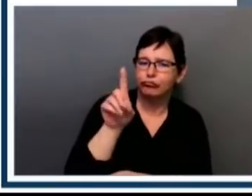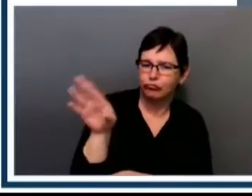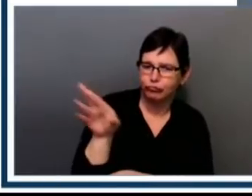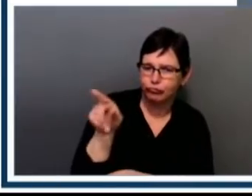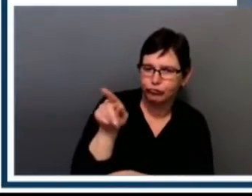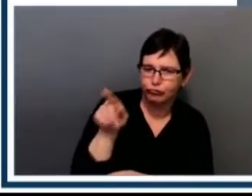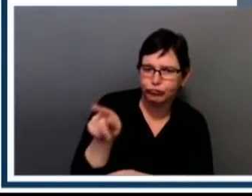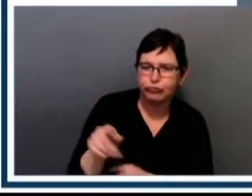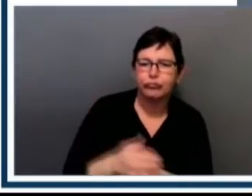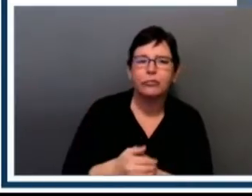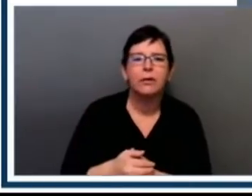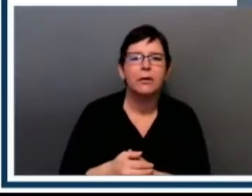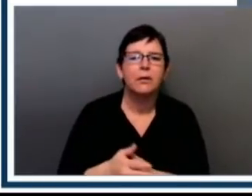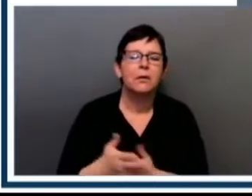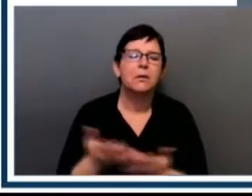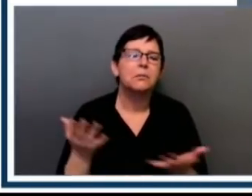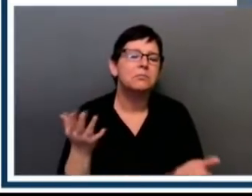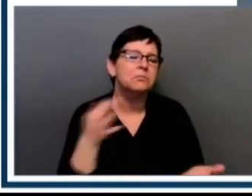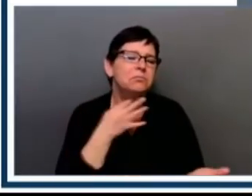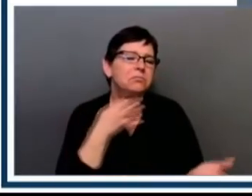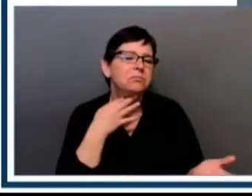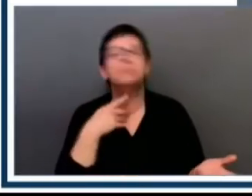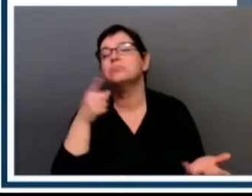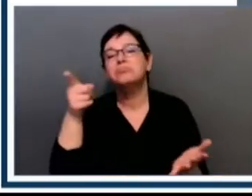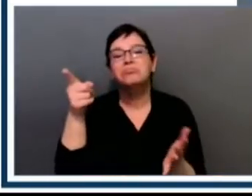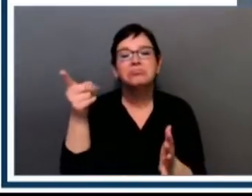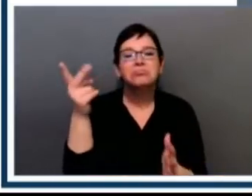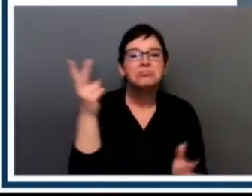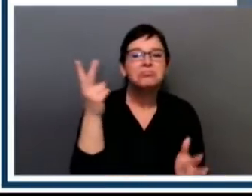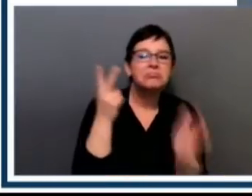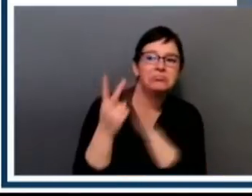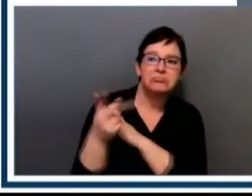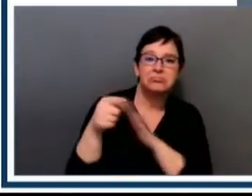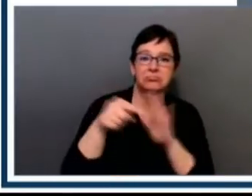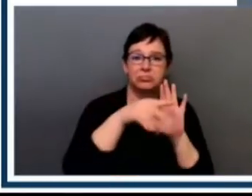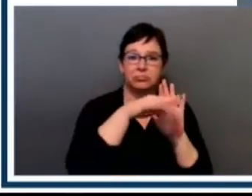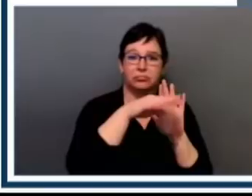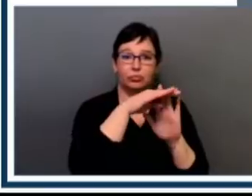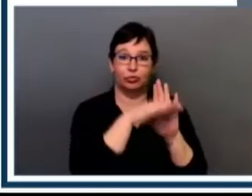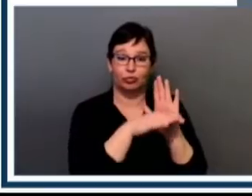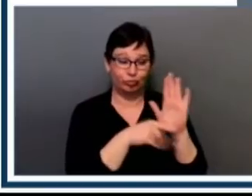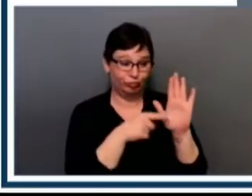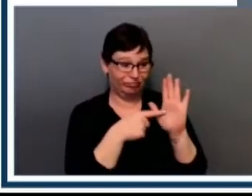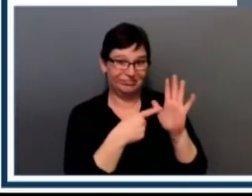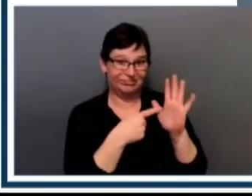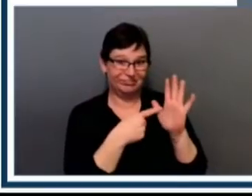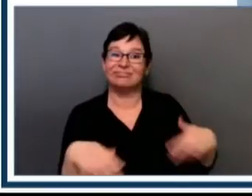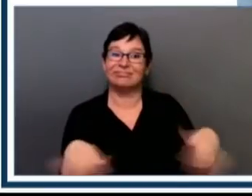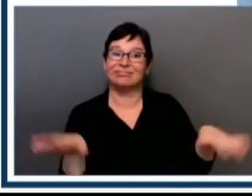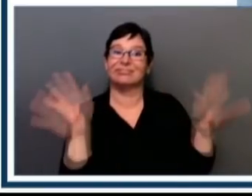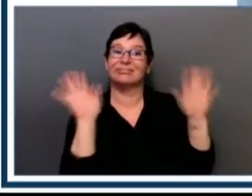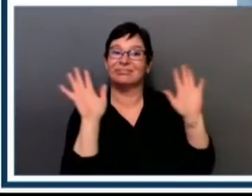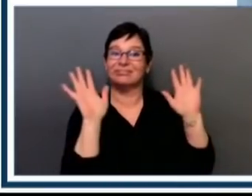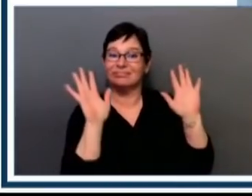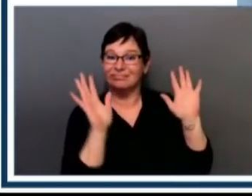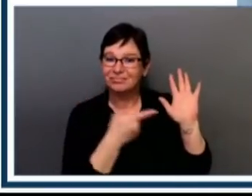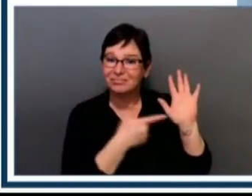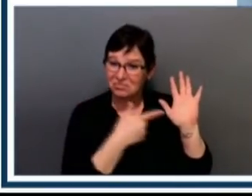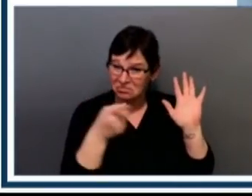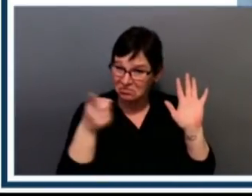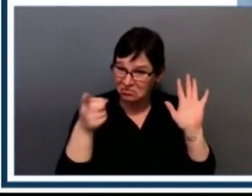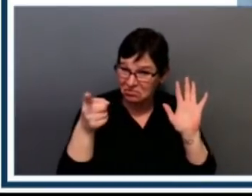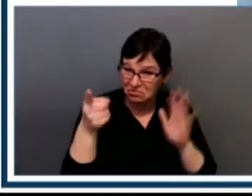anticipate seeing an increase in COVID numbers? So I think the national modeling that